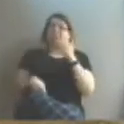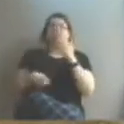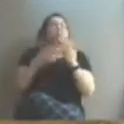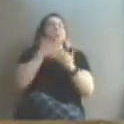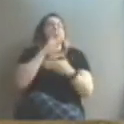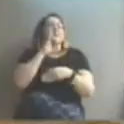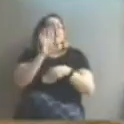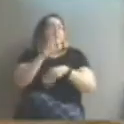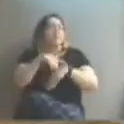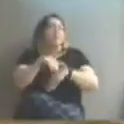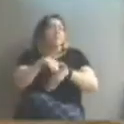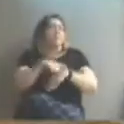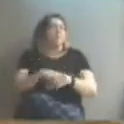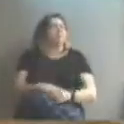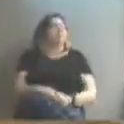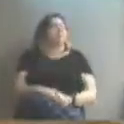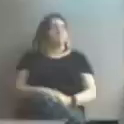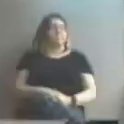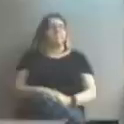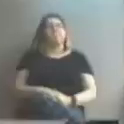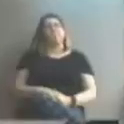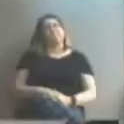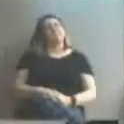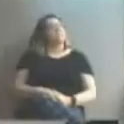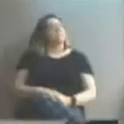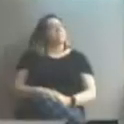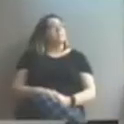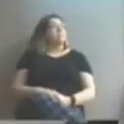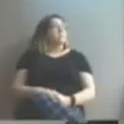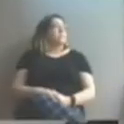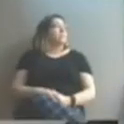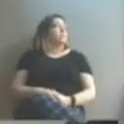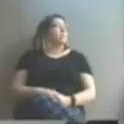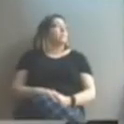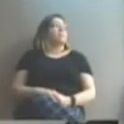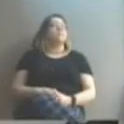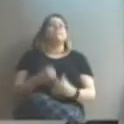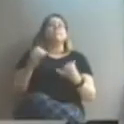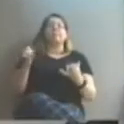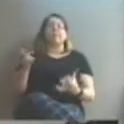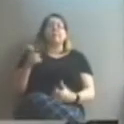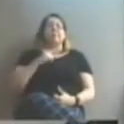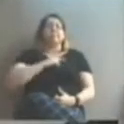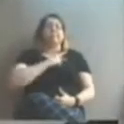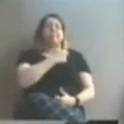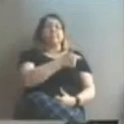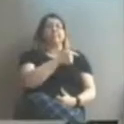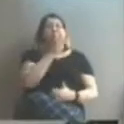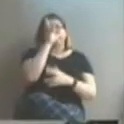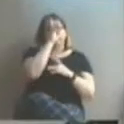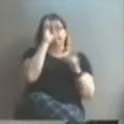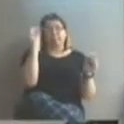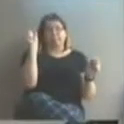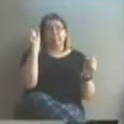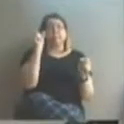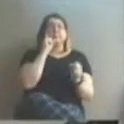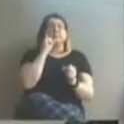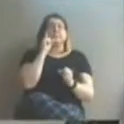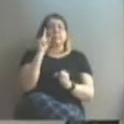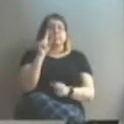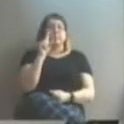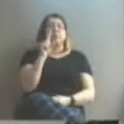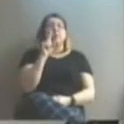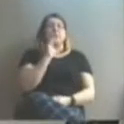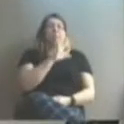time. Thank you, Mr. Matthew. At this time, I'd like to turn it over to our superintendent for Dr.